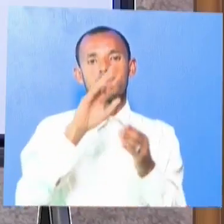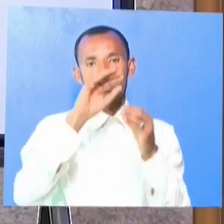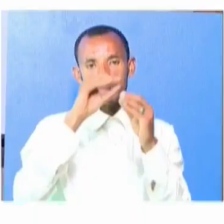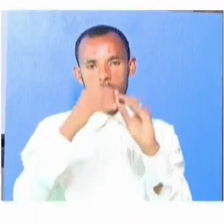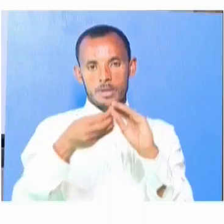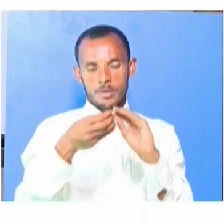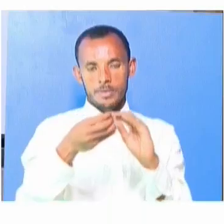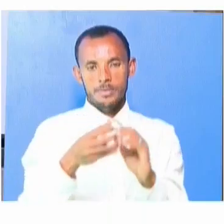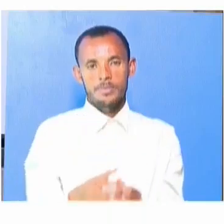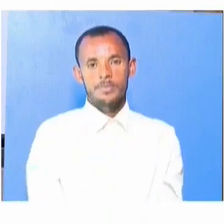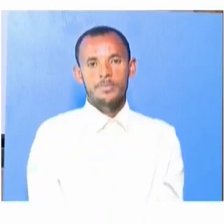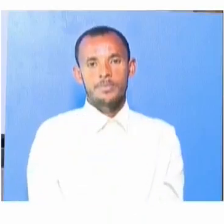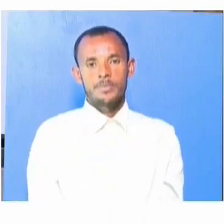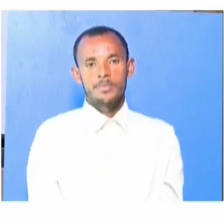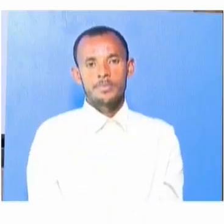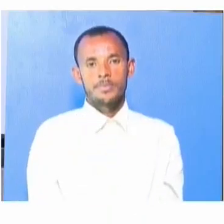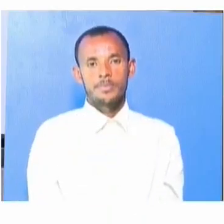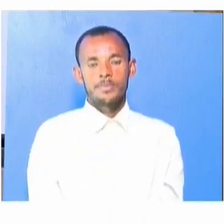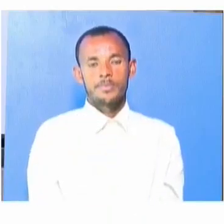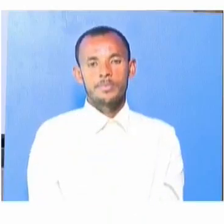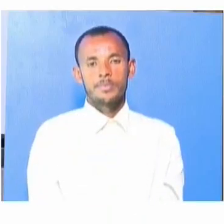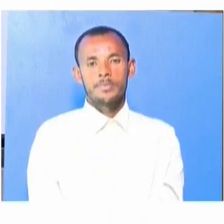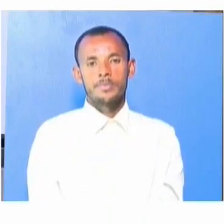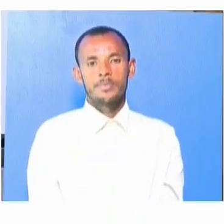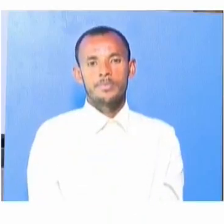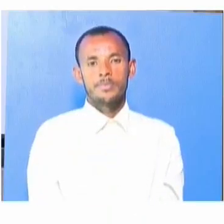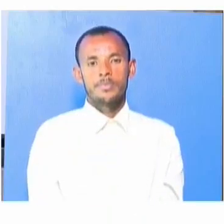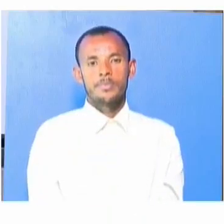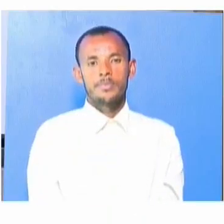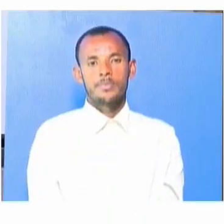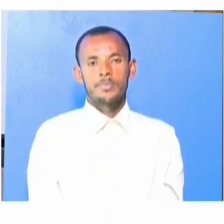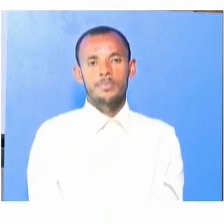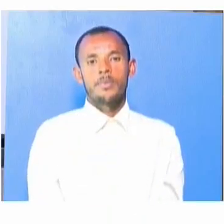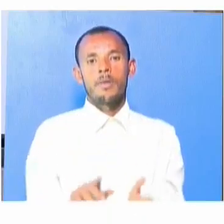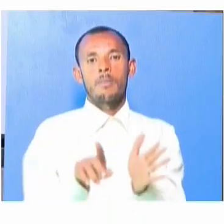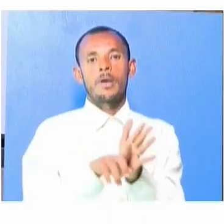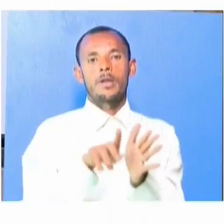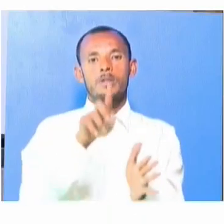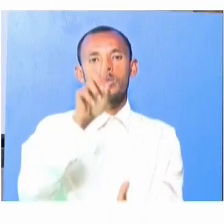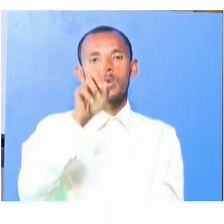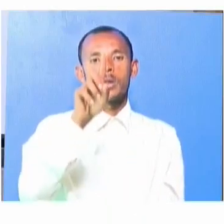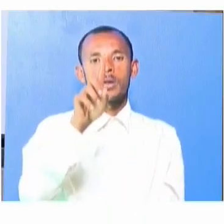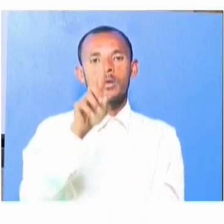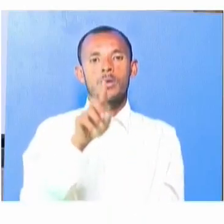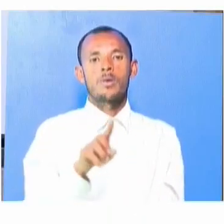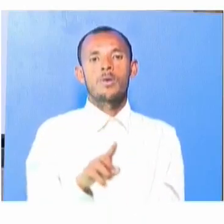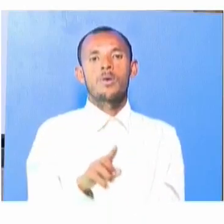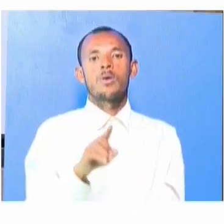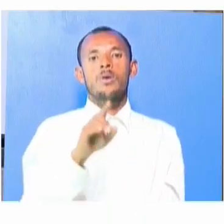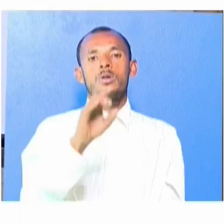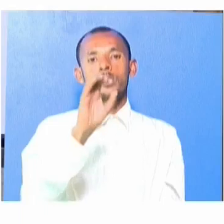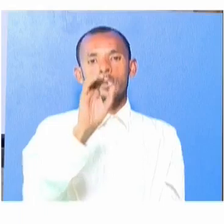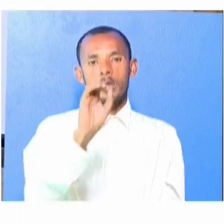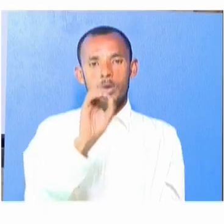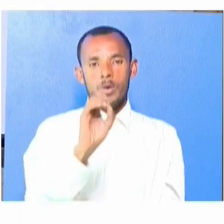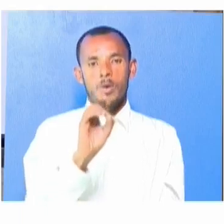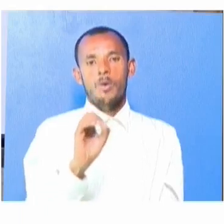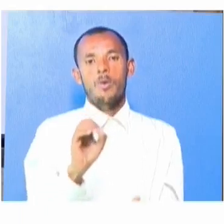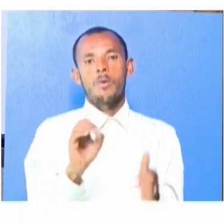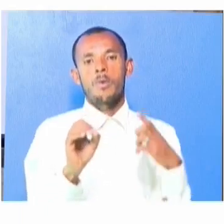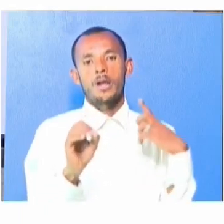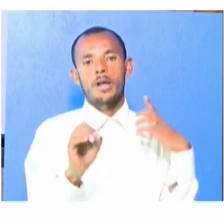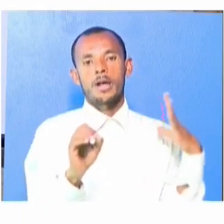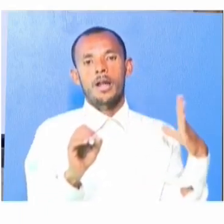Minus 1 We have 0 here, minus 1, and so